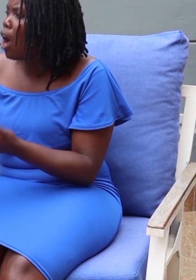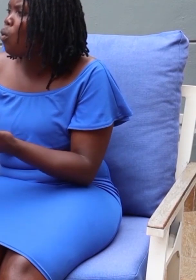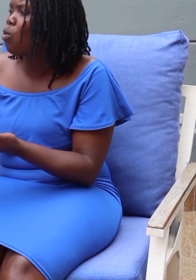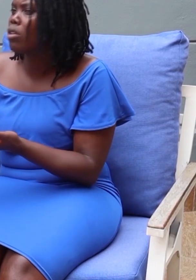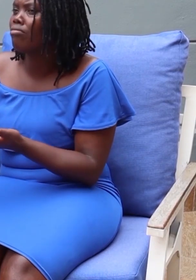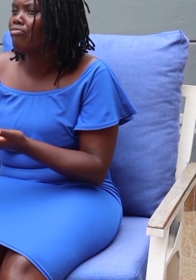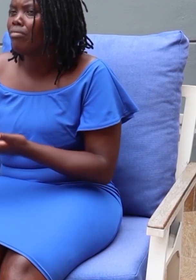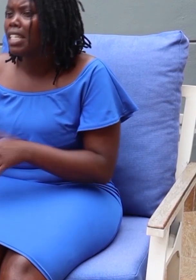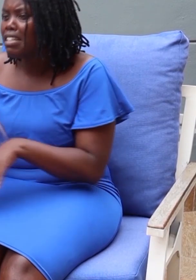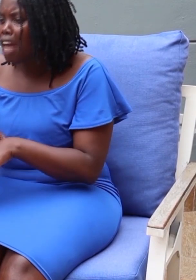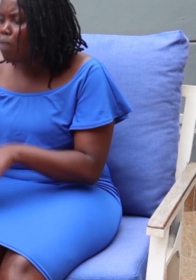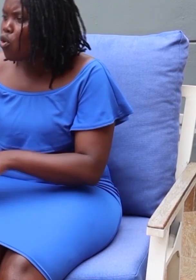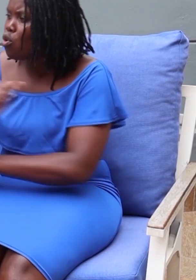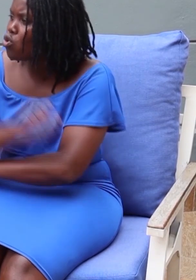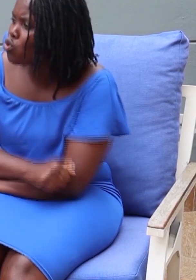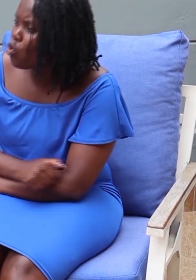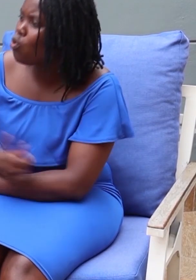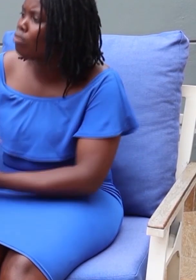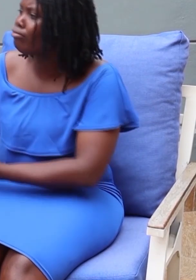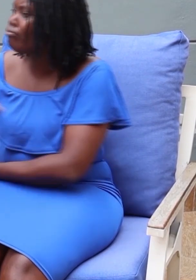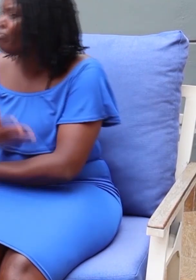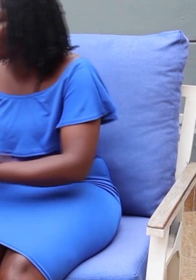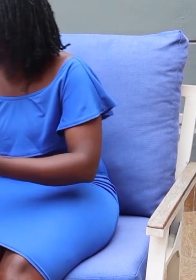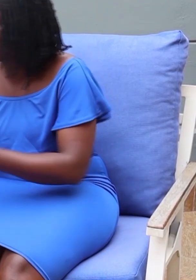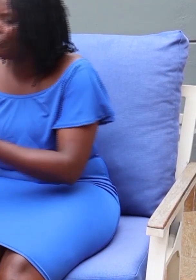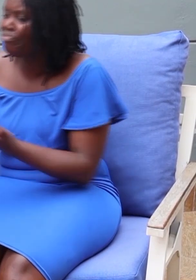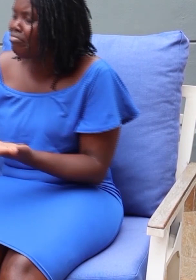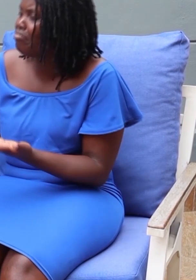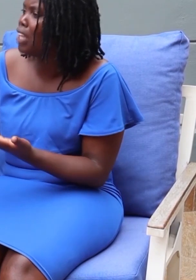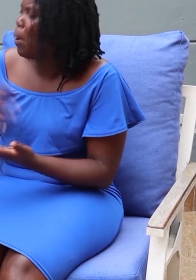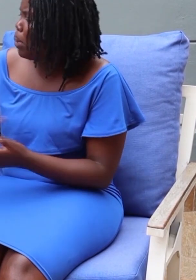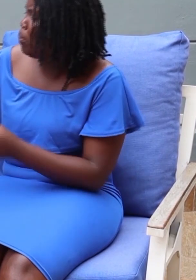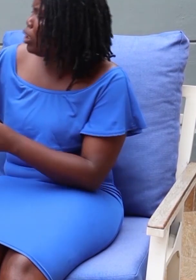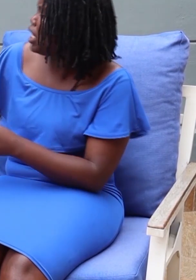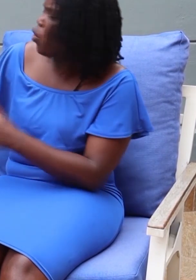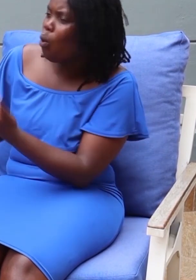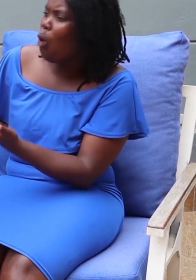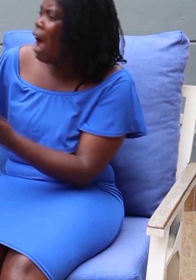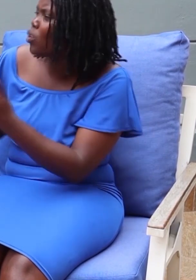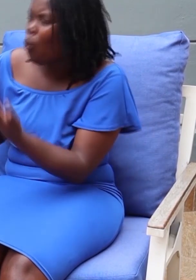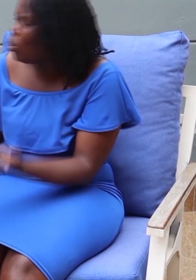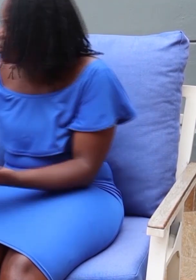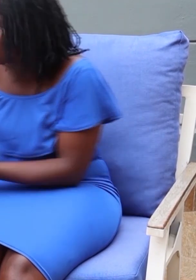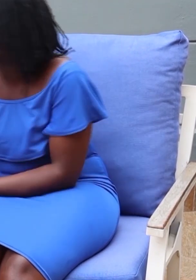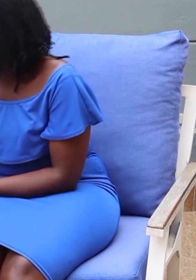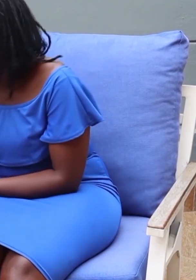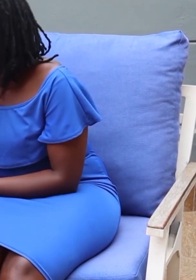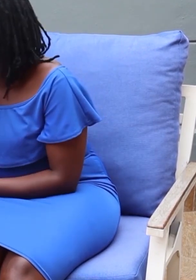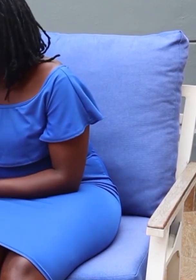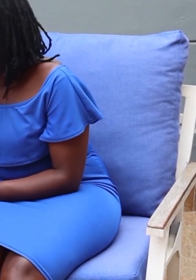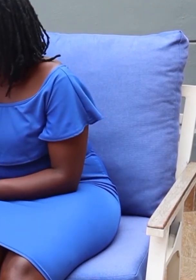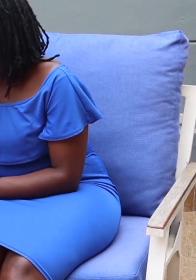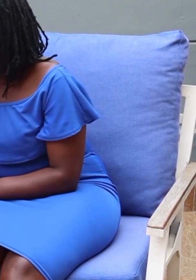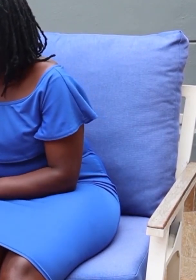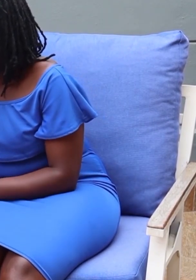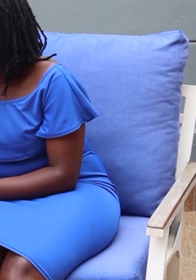and also when you went to school, your interaction with other students, how did people see you and how did